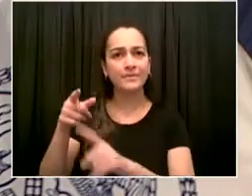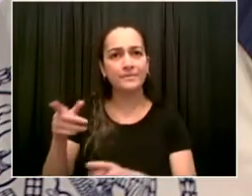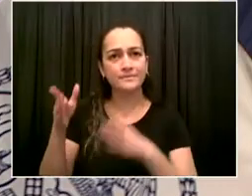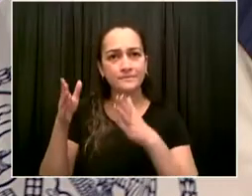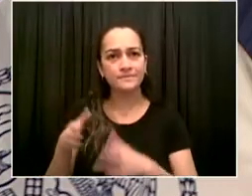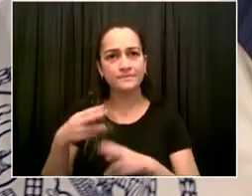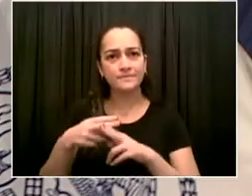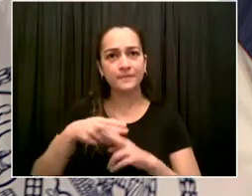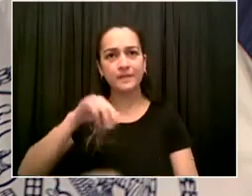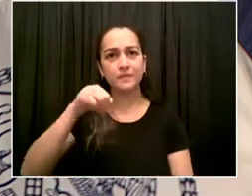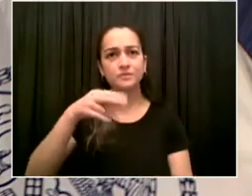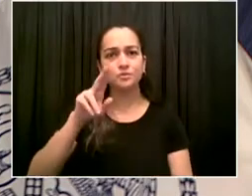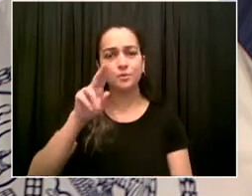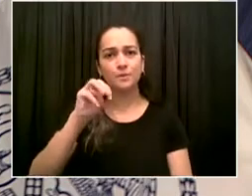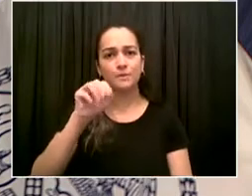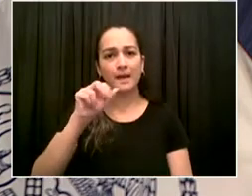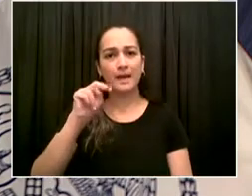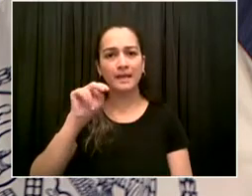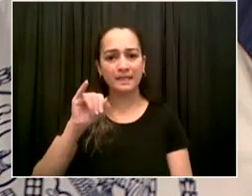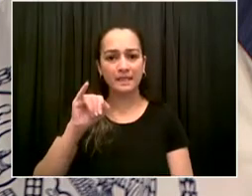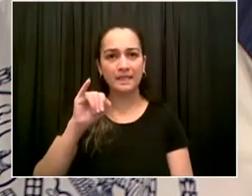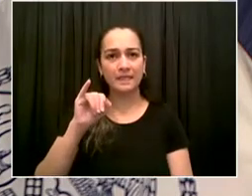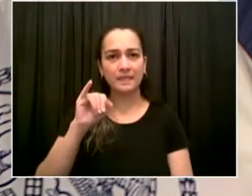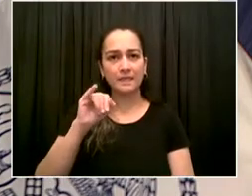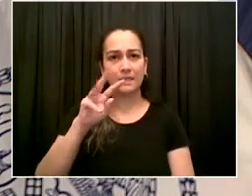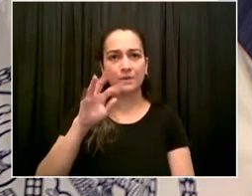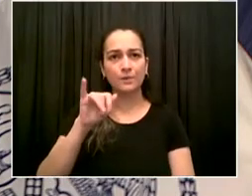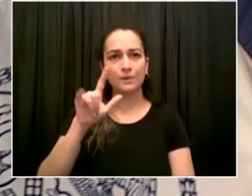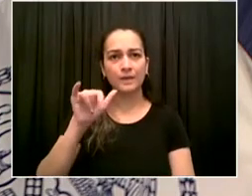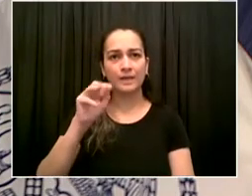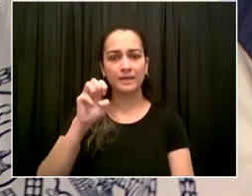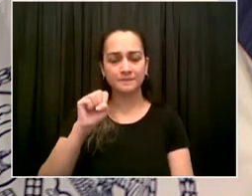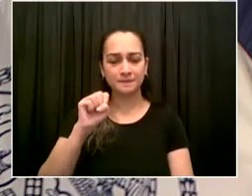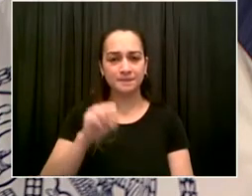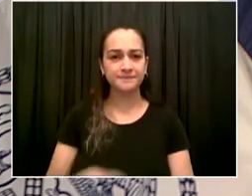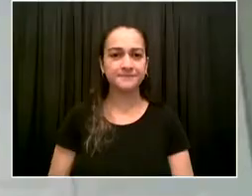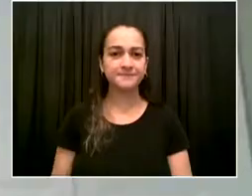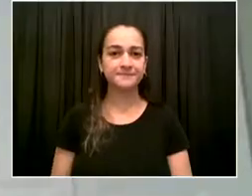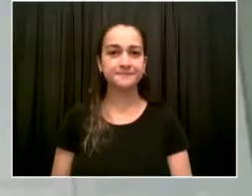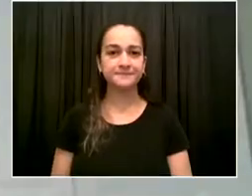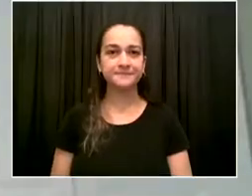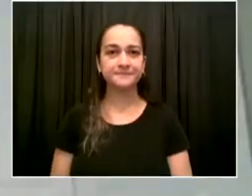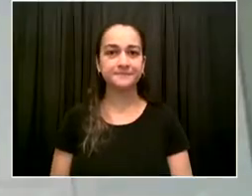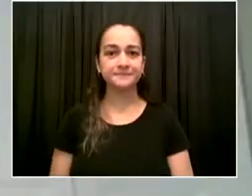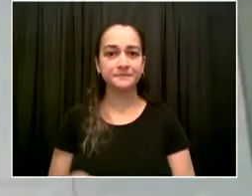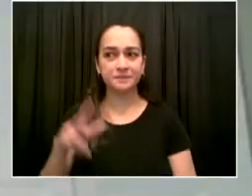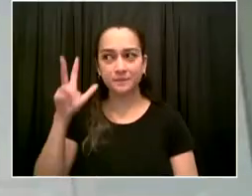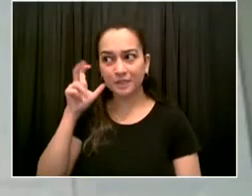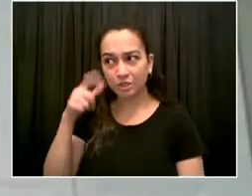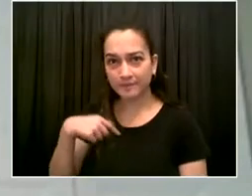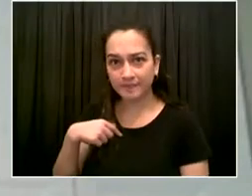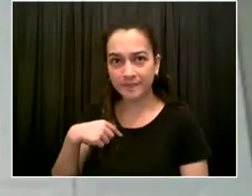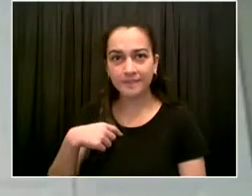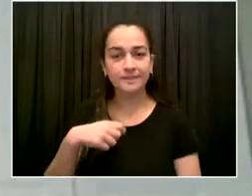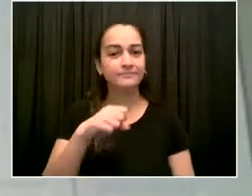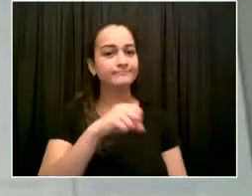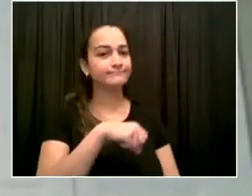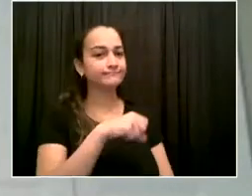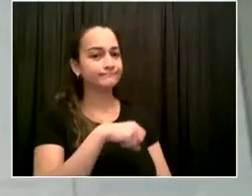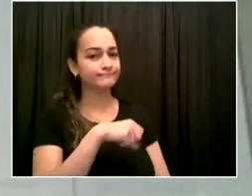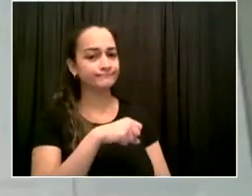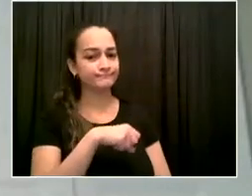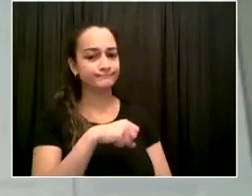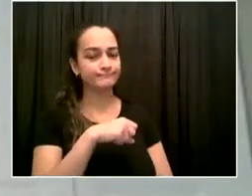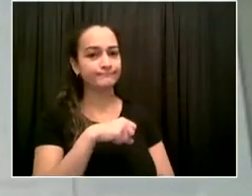You hear me? Yeah, can you hear me, Jumaane? Yes, I can. Peace and blessings. Love and light to you. Peace and